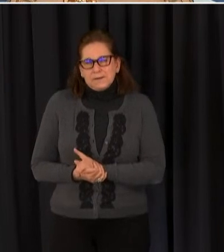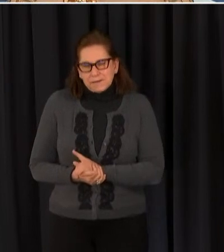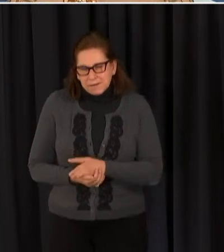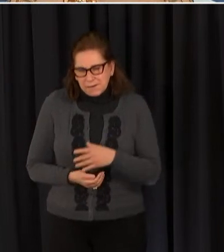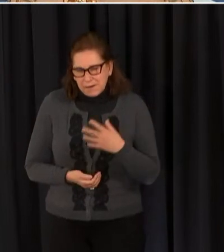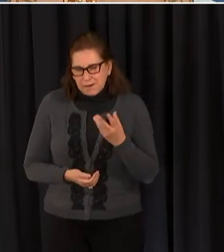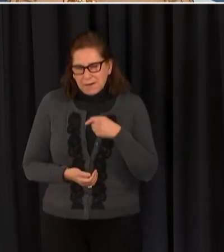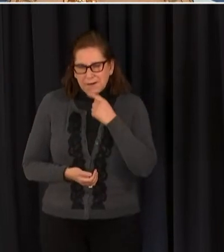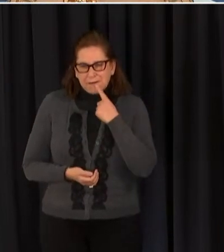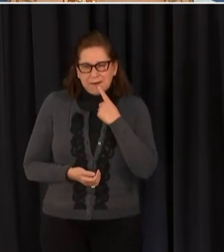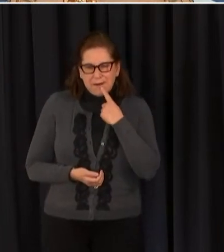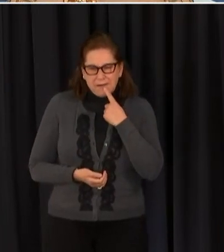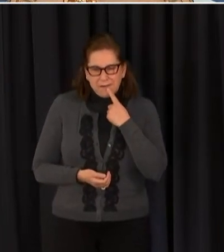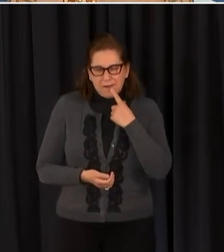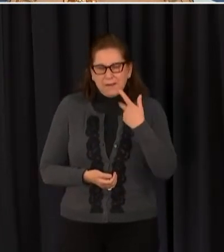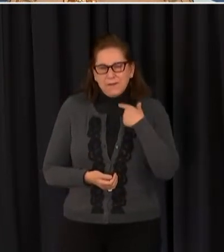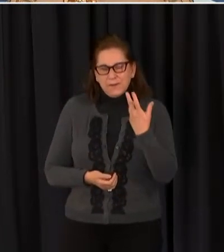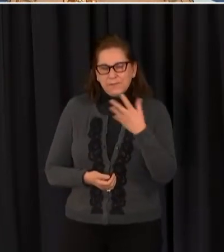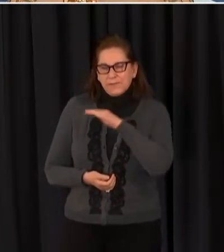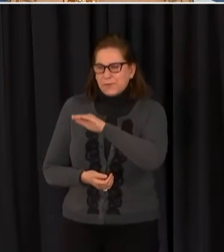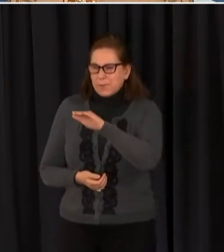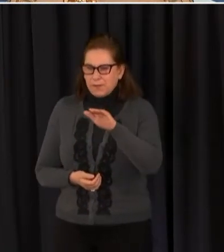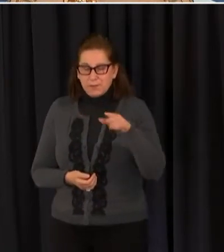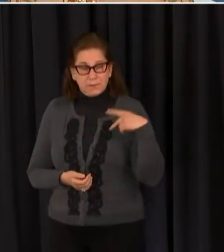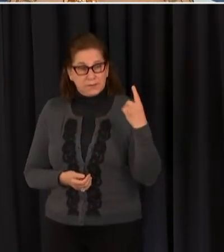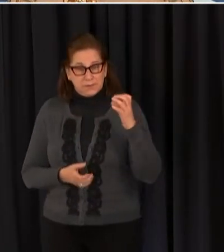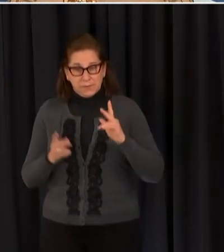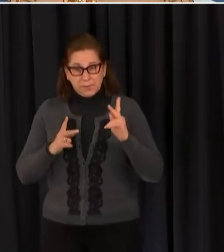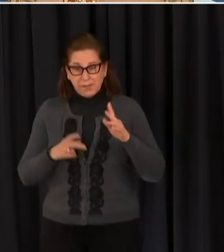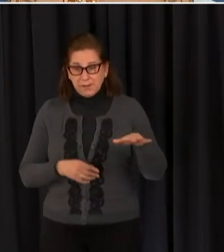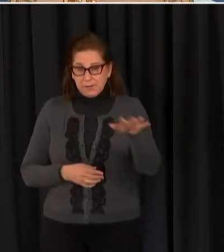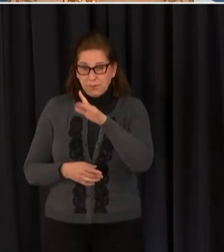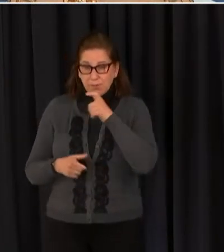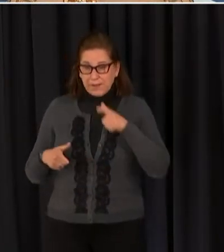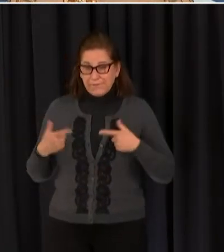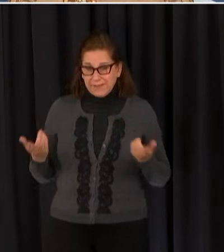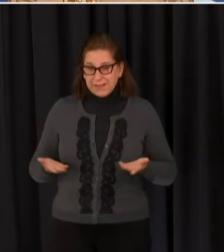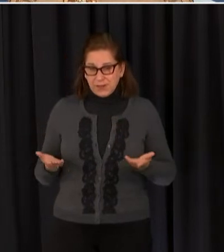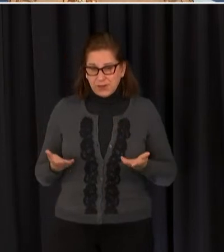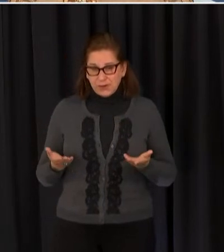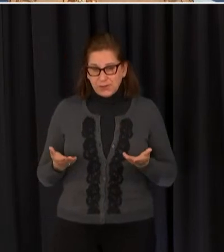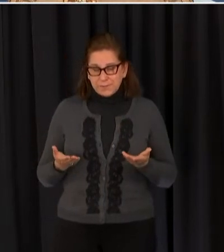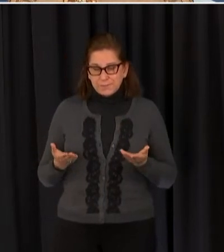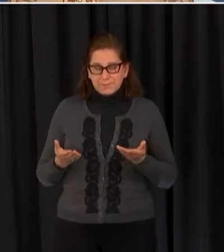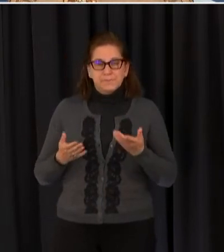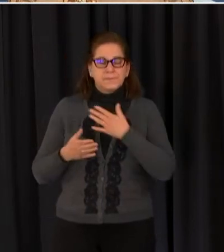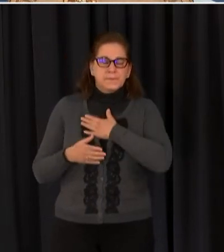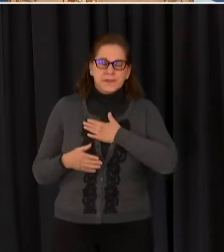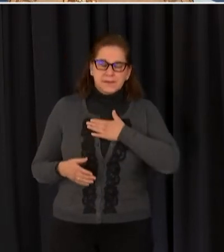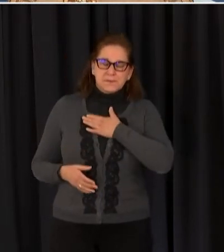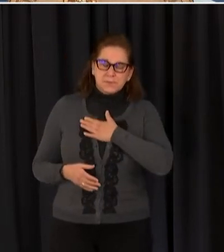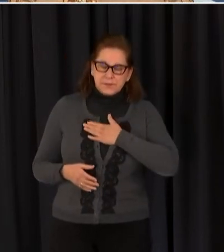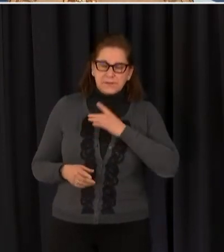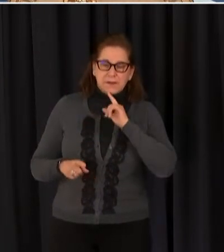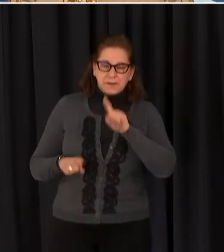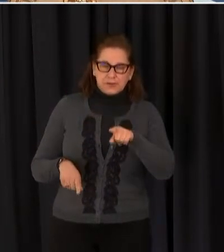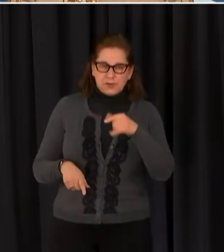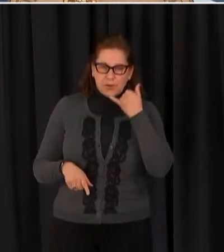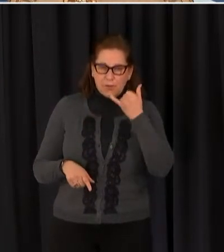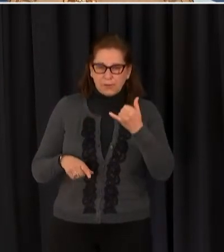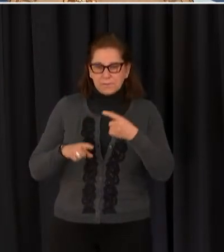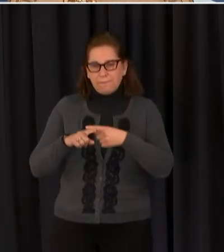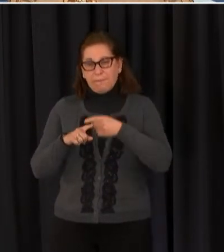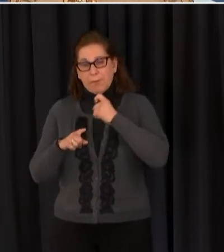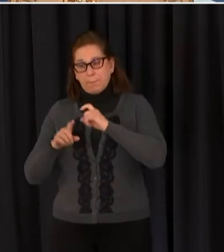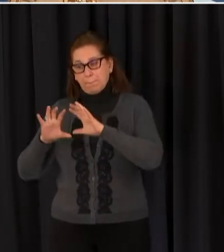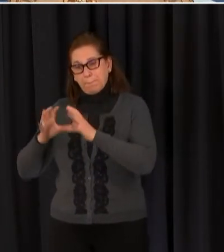We remind DC residents to continue to answer the calls for contact tracers and